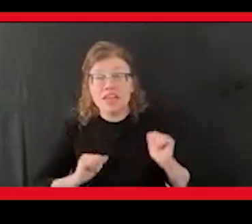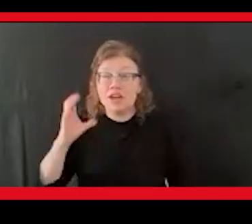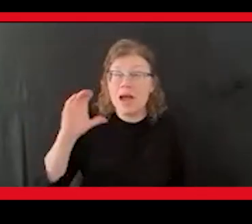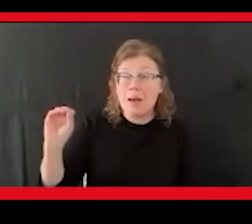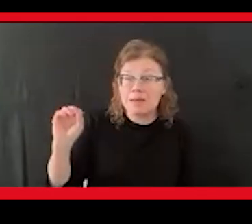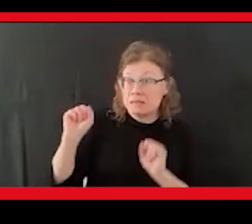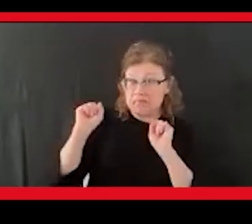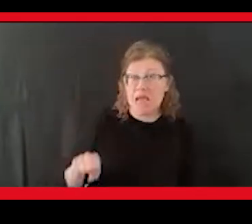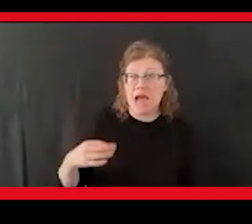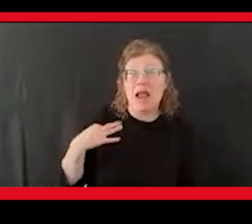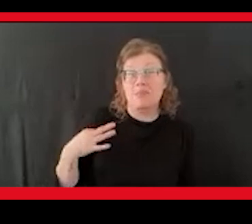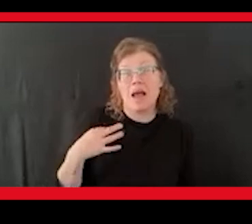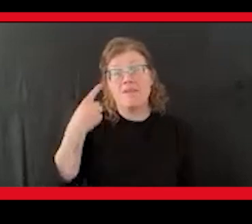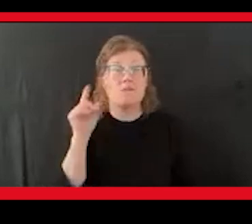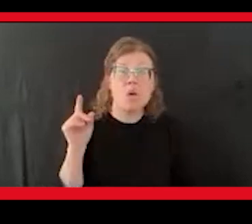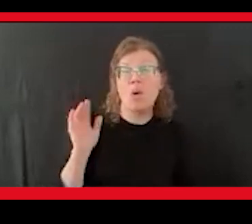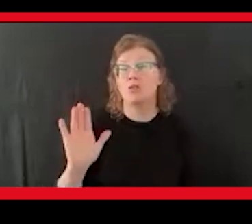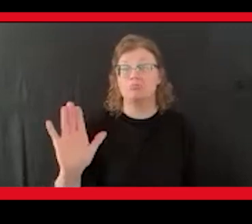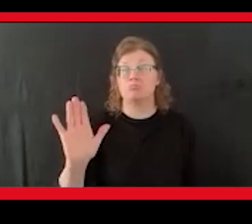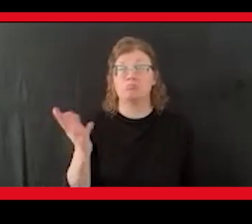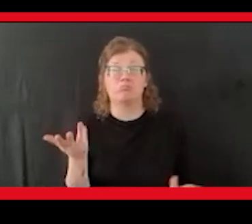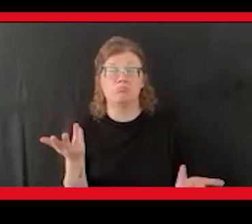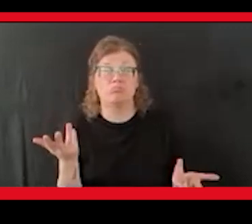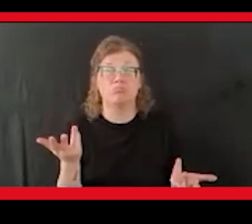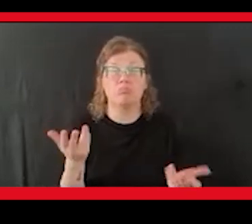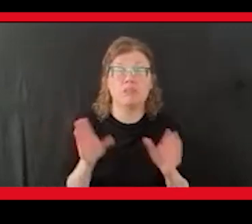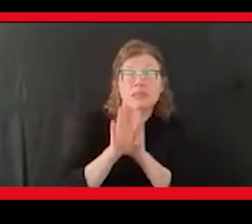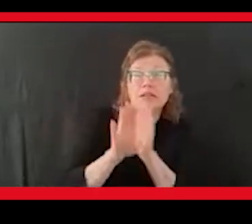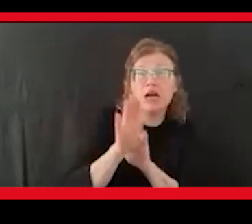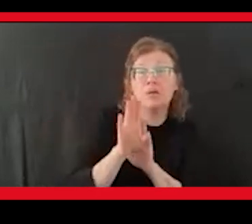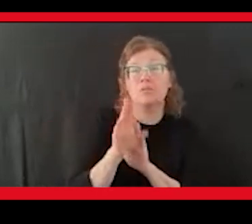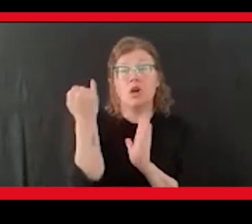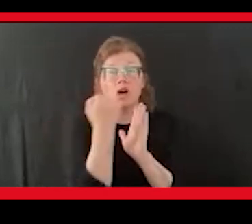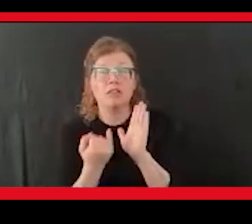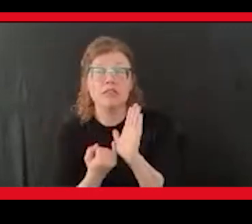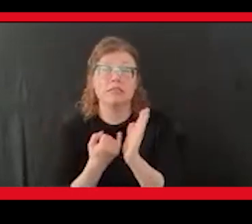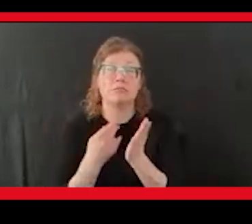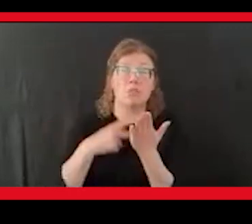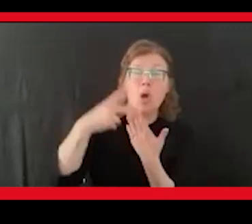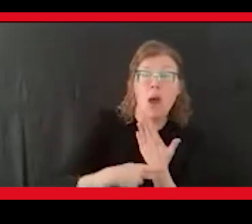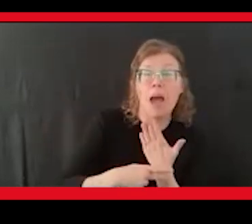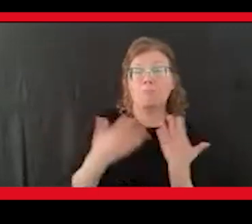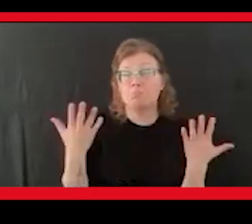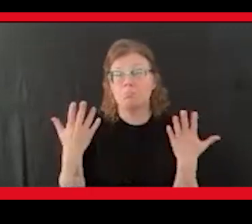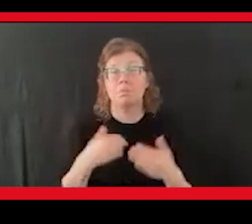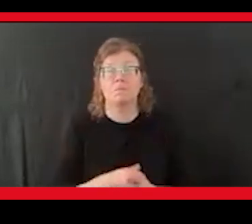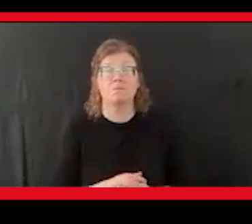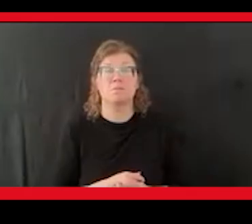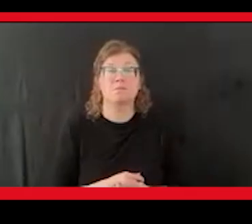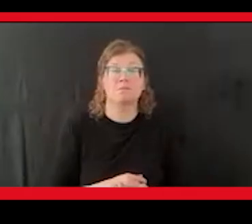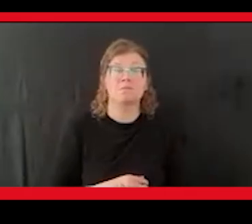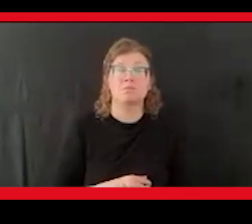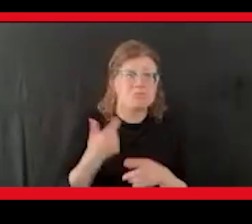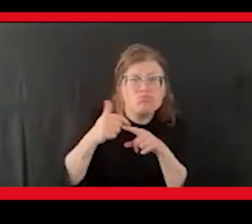artist residency or program. A music-centered organization can also apply this year for a music